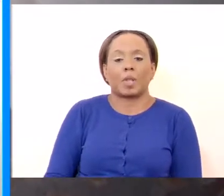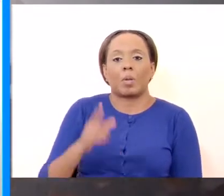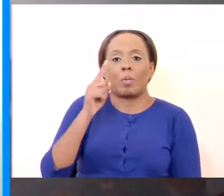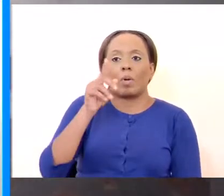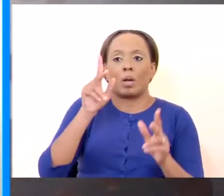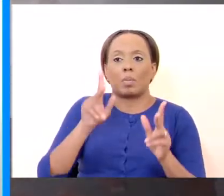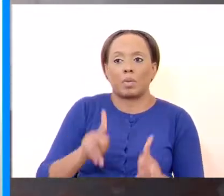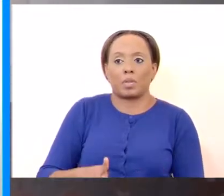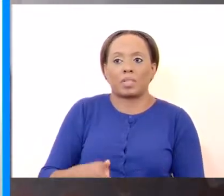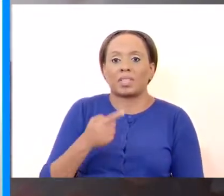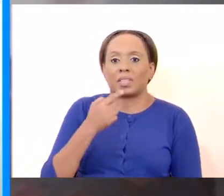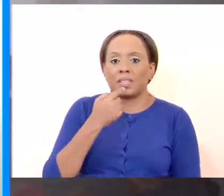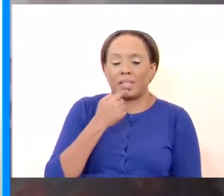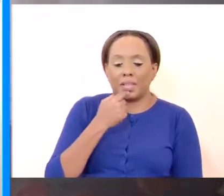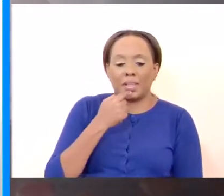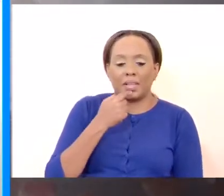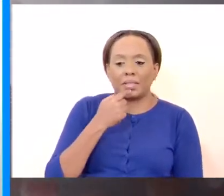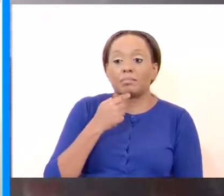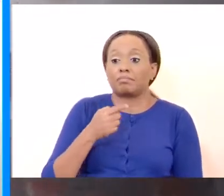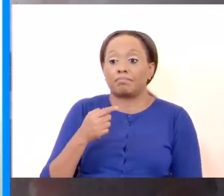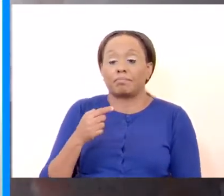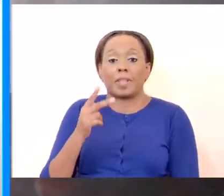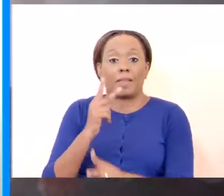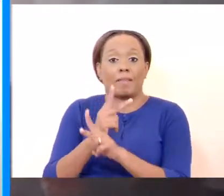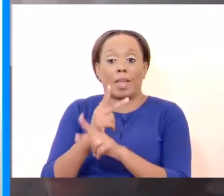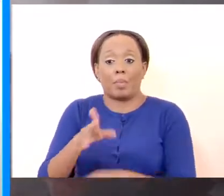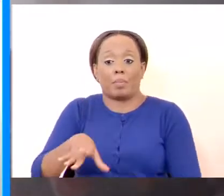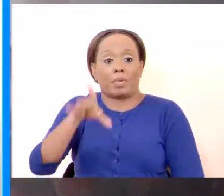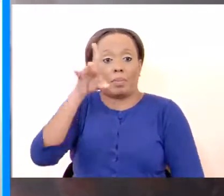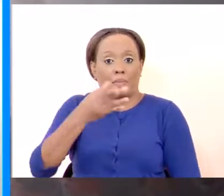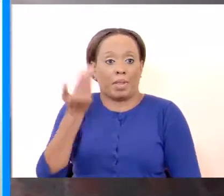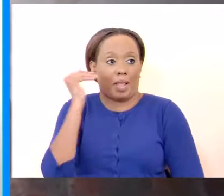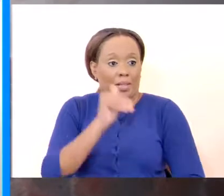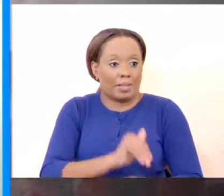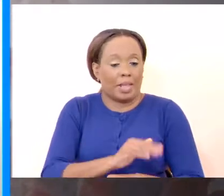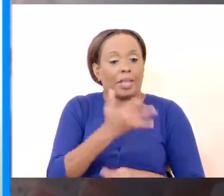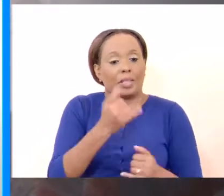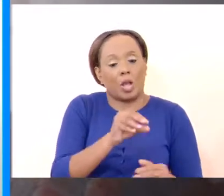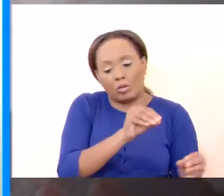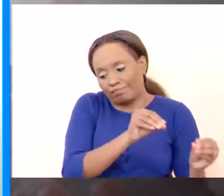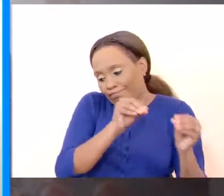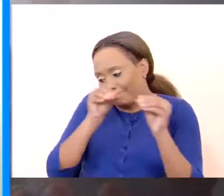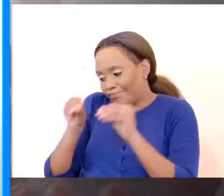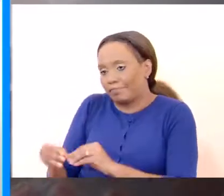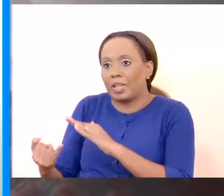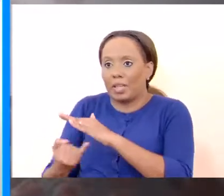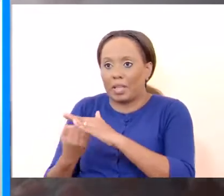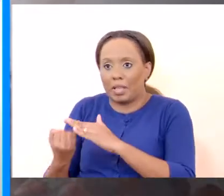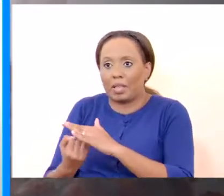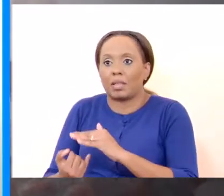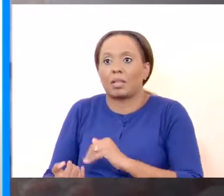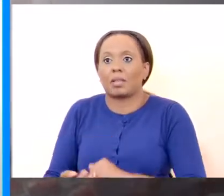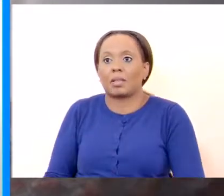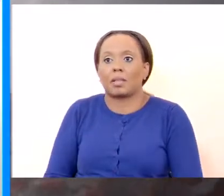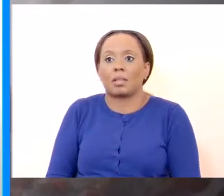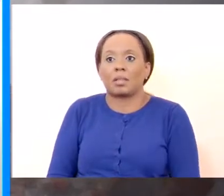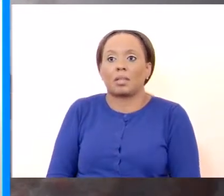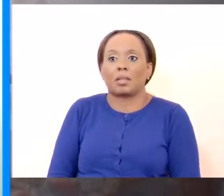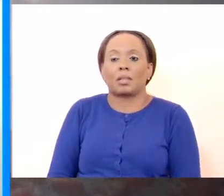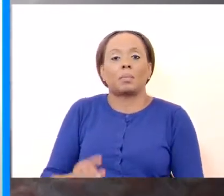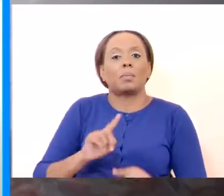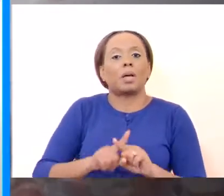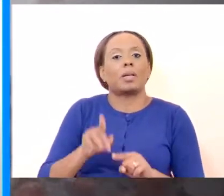night, so they're at isolation. However, in terms of that list, I do have a red flag for